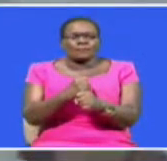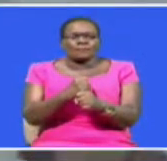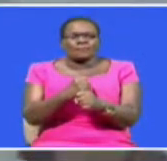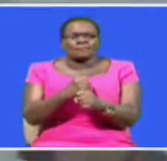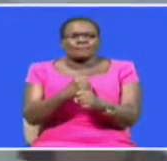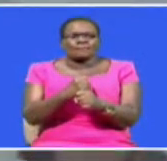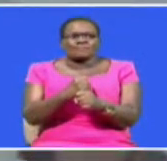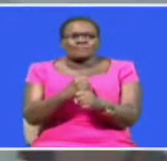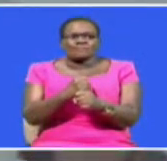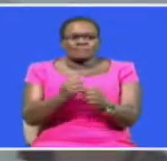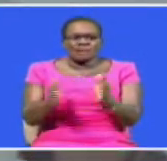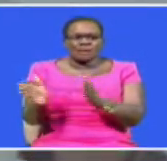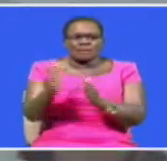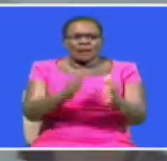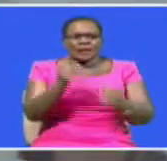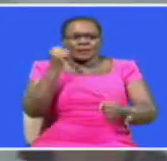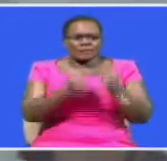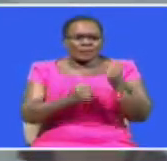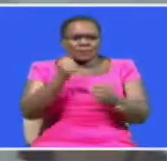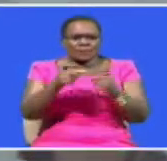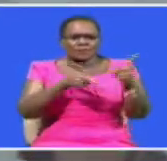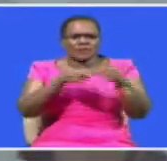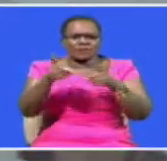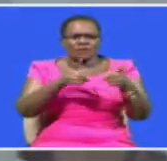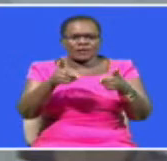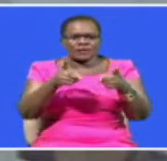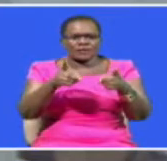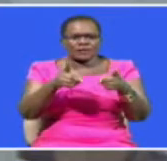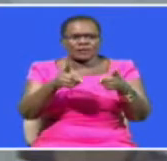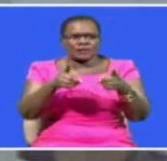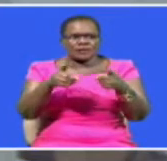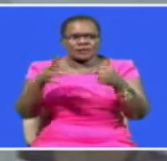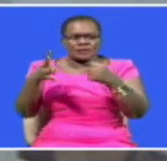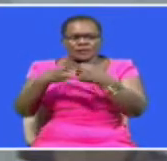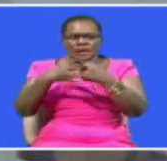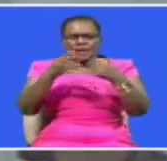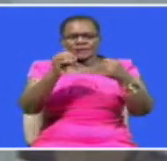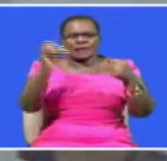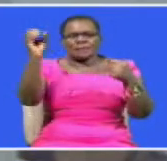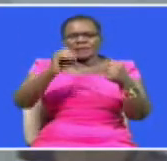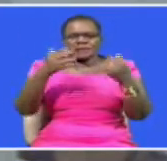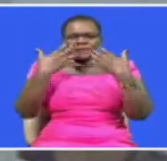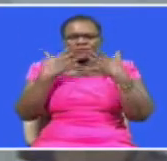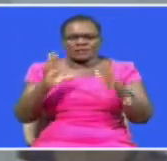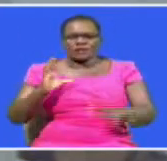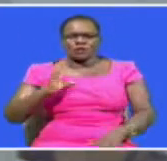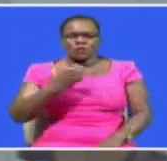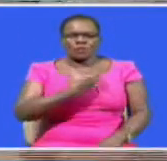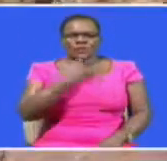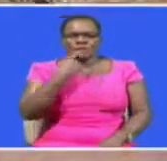Na maandalizi ya mbio za leo wa safari marathon yametimwa 90%. Kwa mujibu wa kamati andalizi, maandalizi yameshika